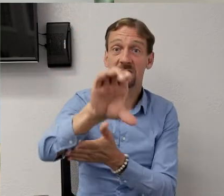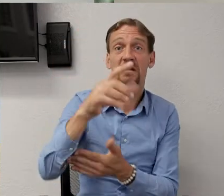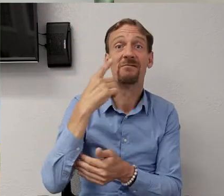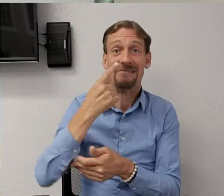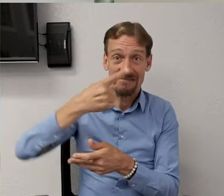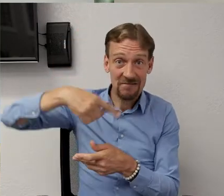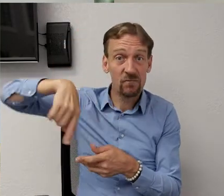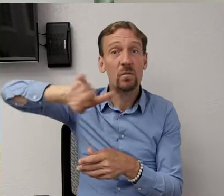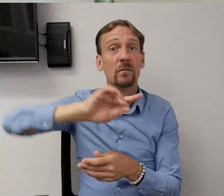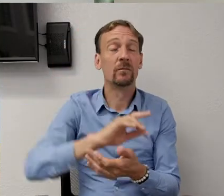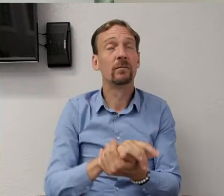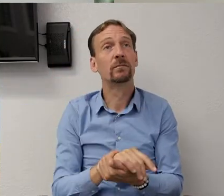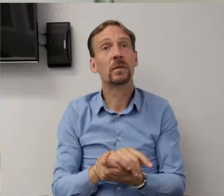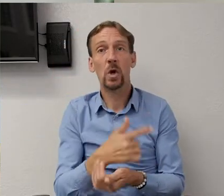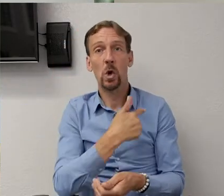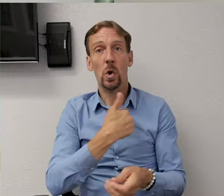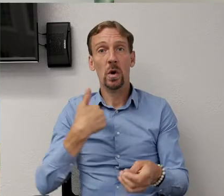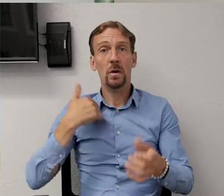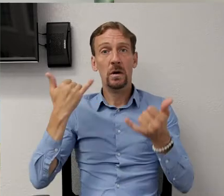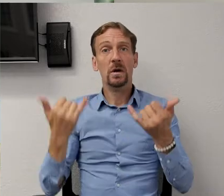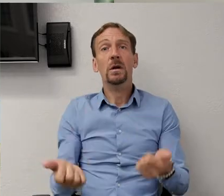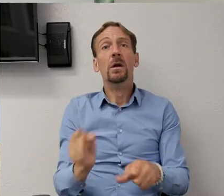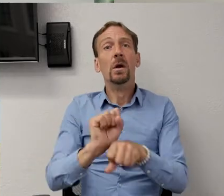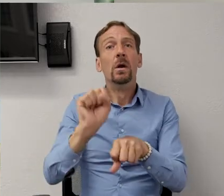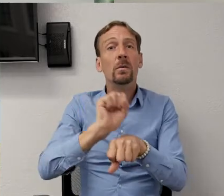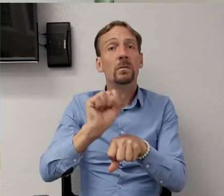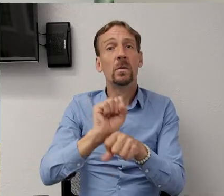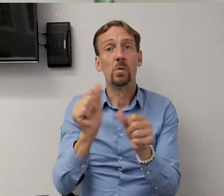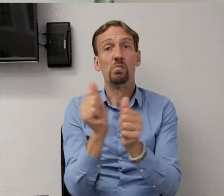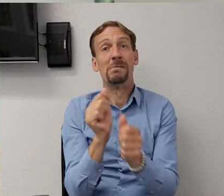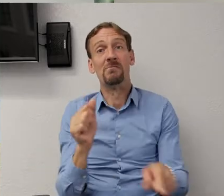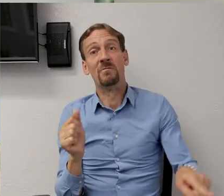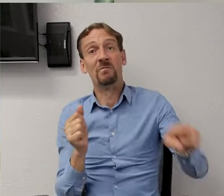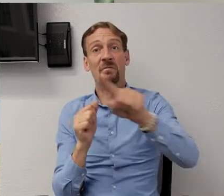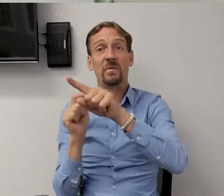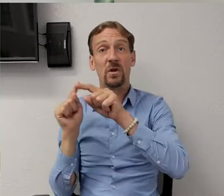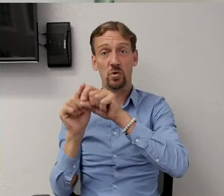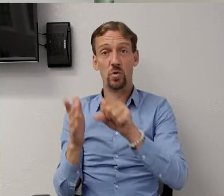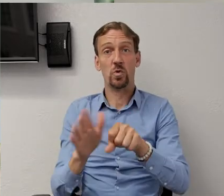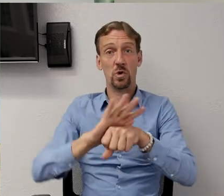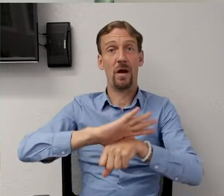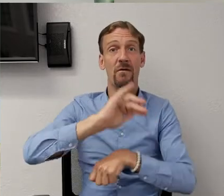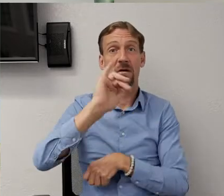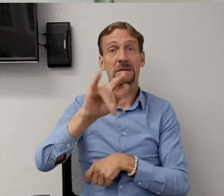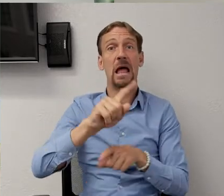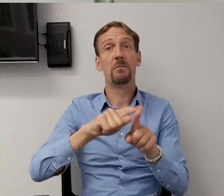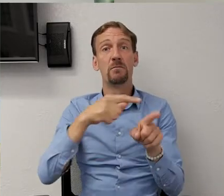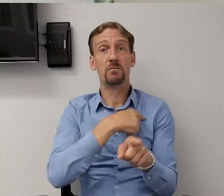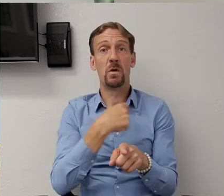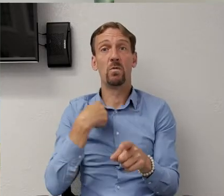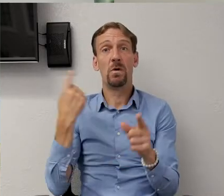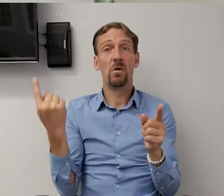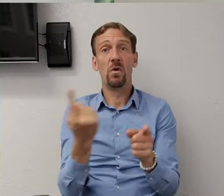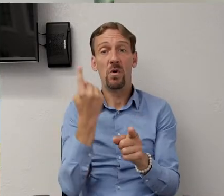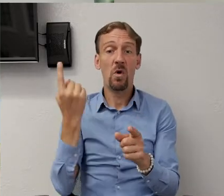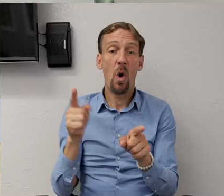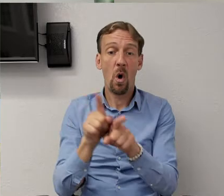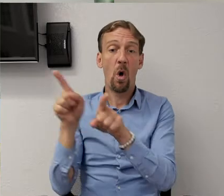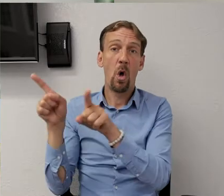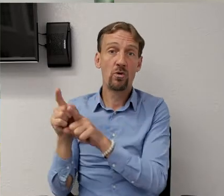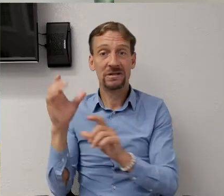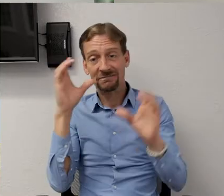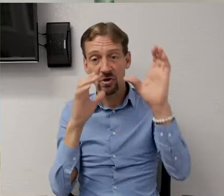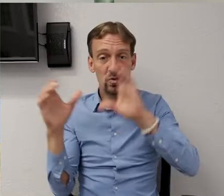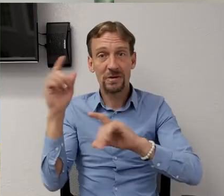So we're working with them to get covered that way. We're also exploring all